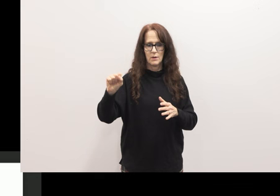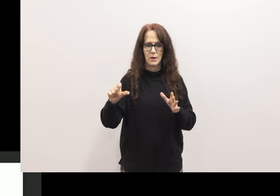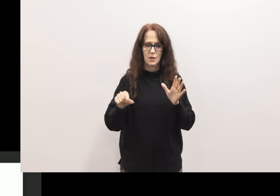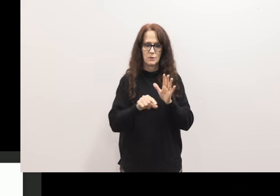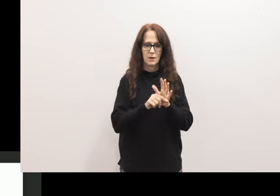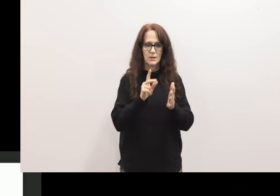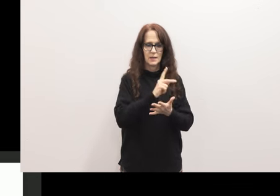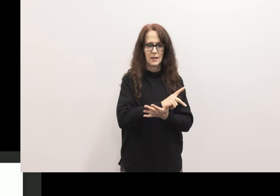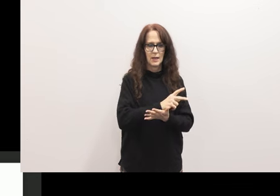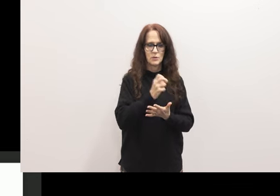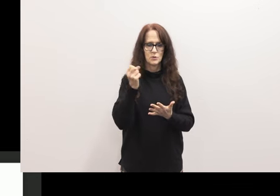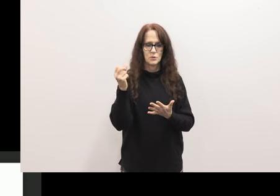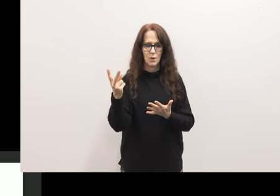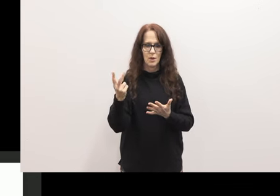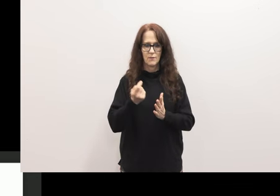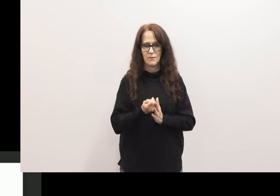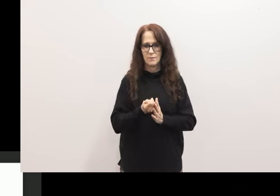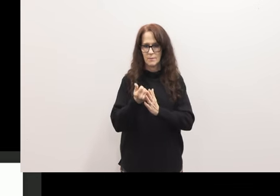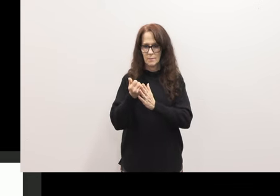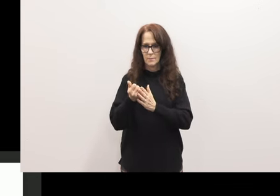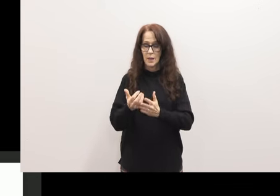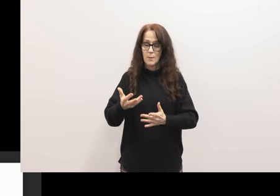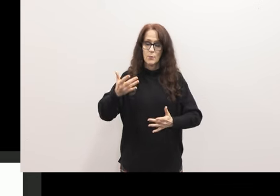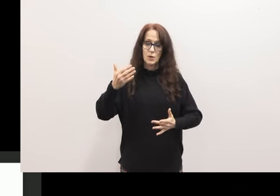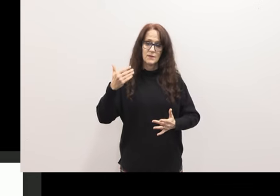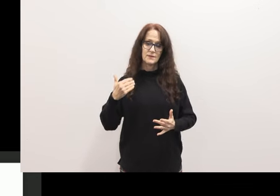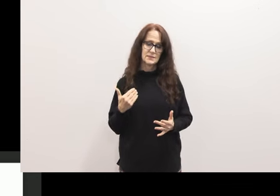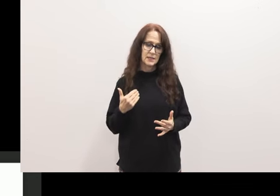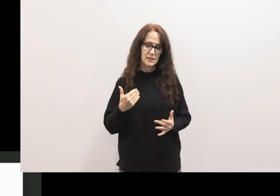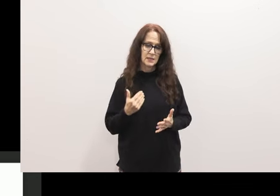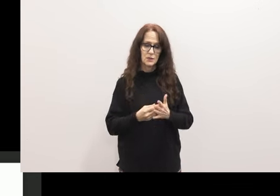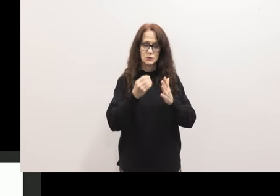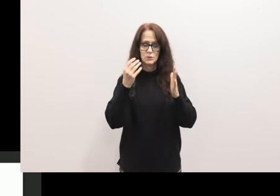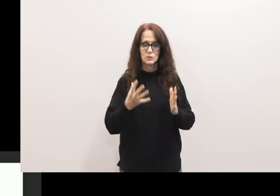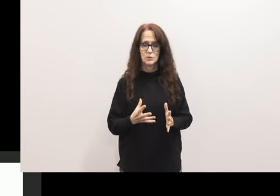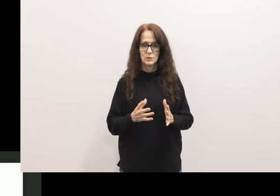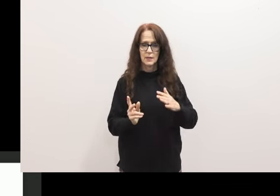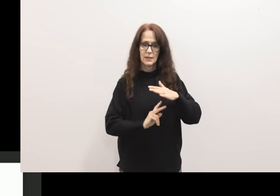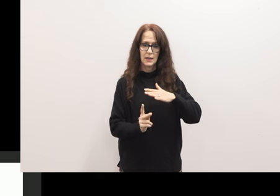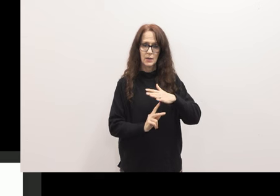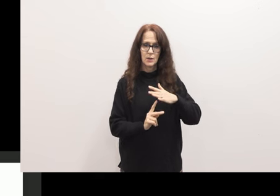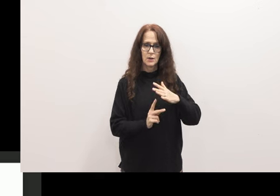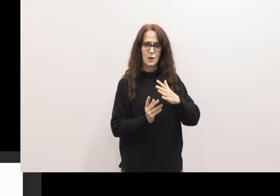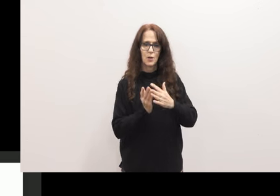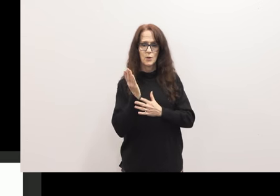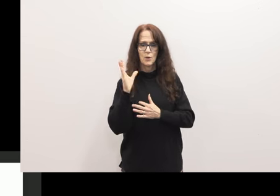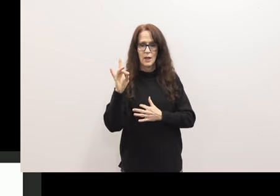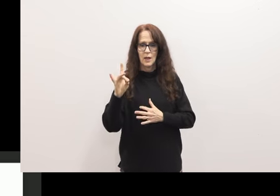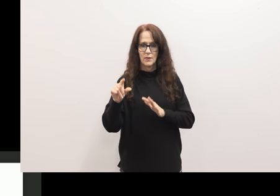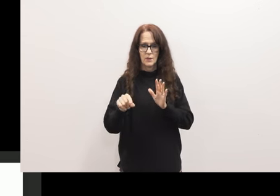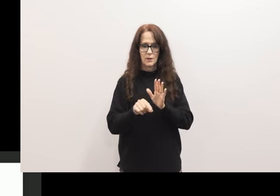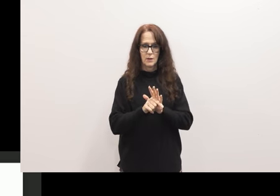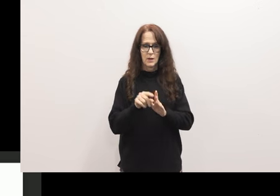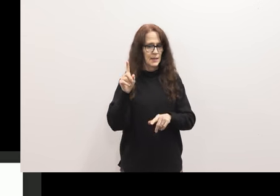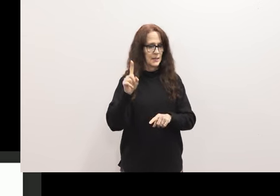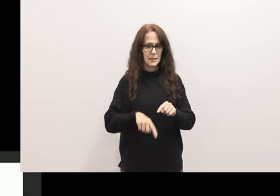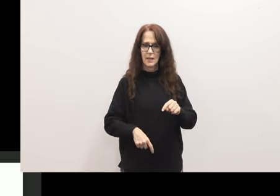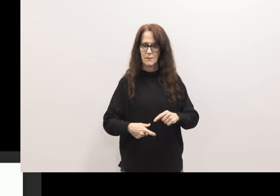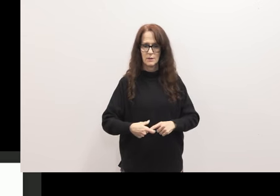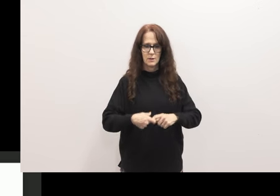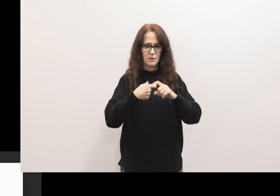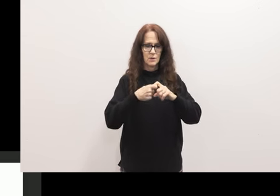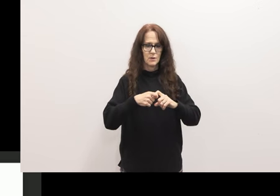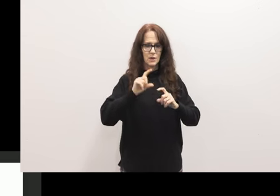through 12. Previously, students in kindergarten through eighth grade could not be suspended